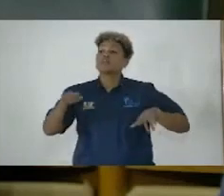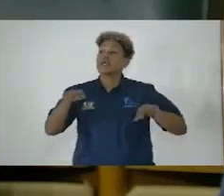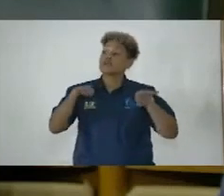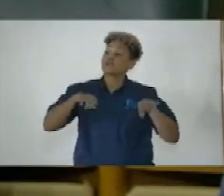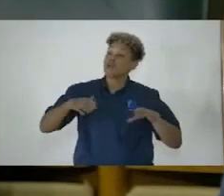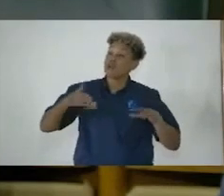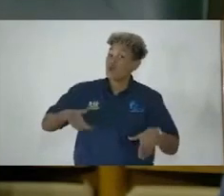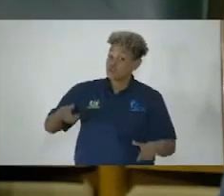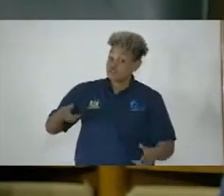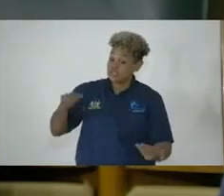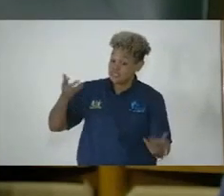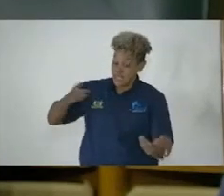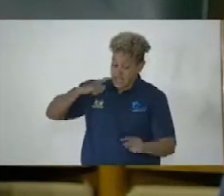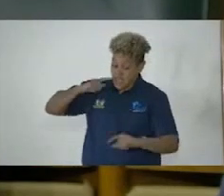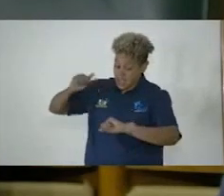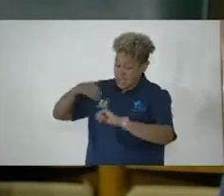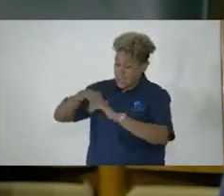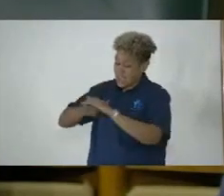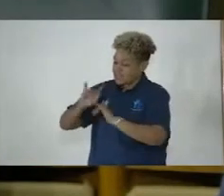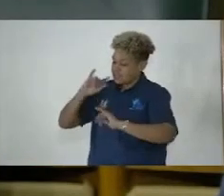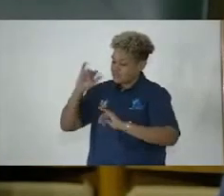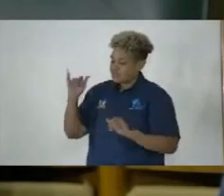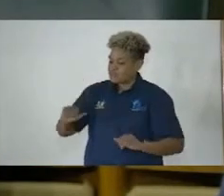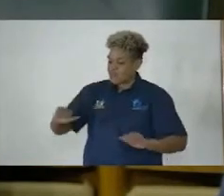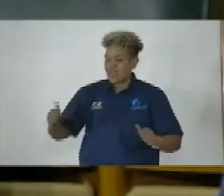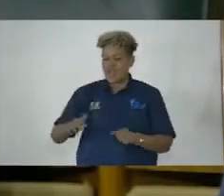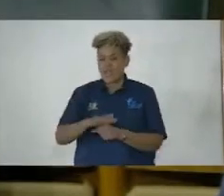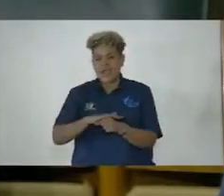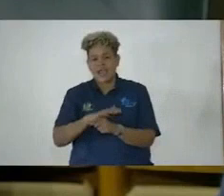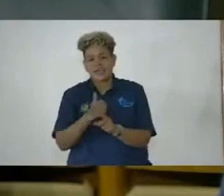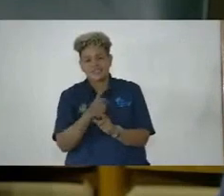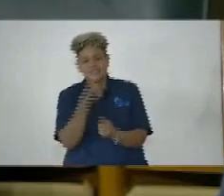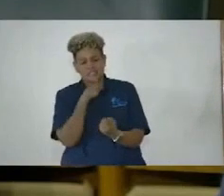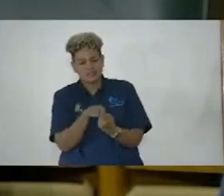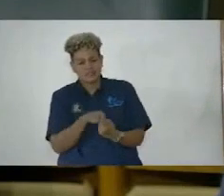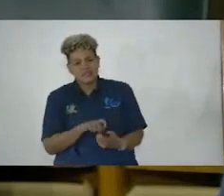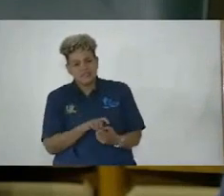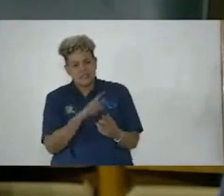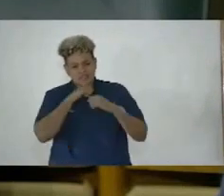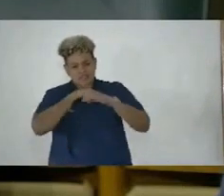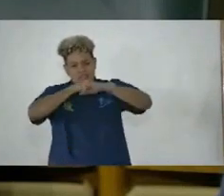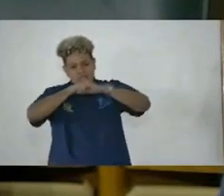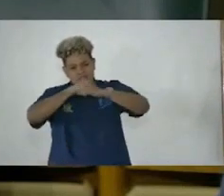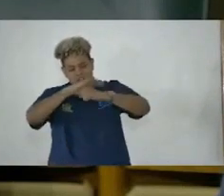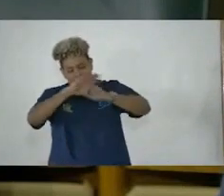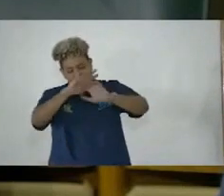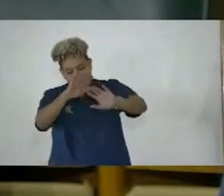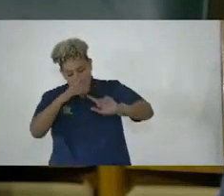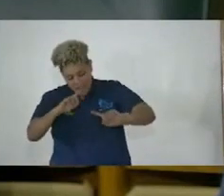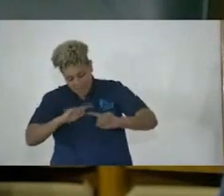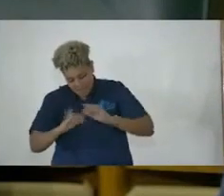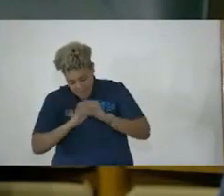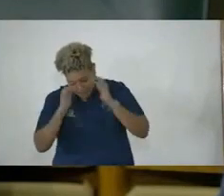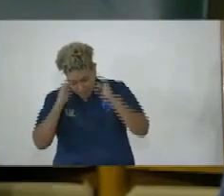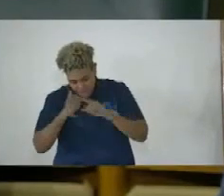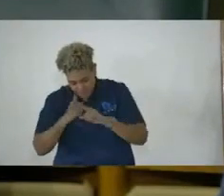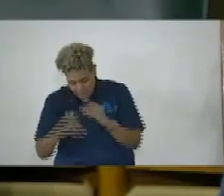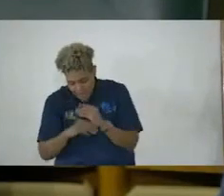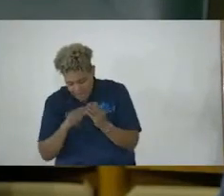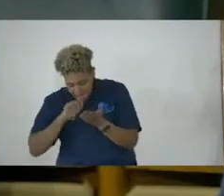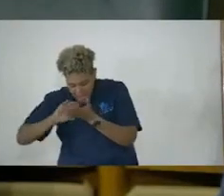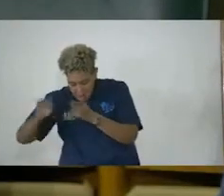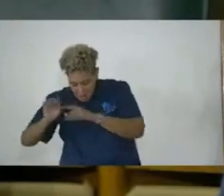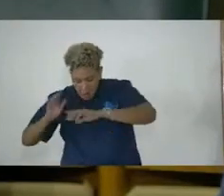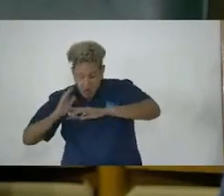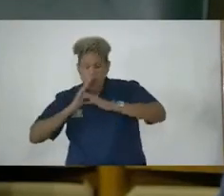prescribed person, entering or remaining in any areas specified in the protection area. Mr. President, it excludes